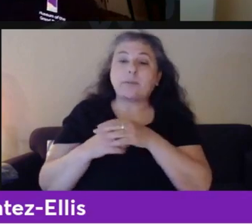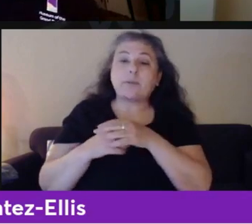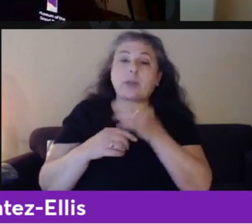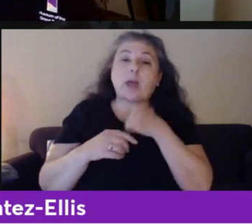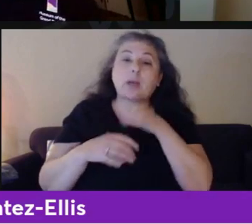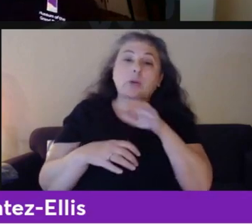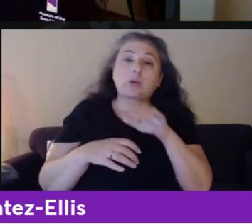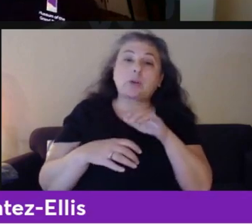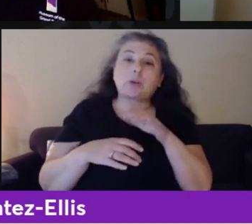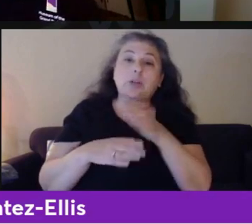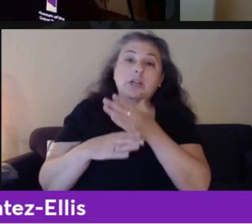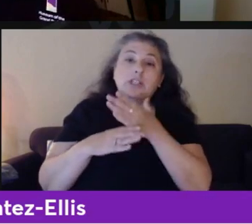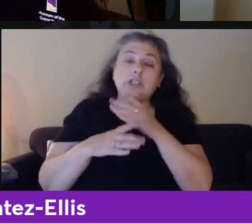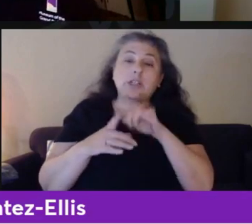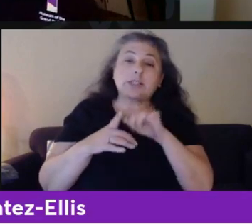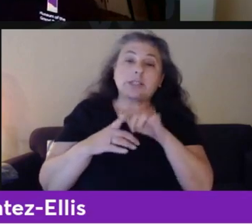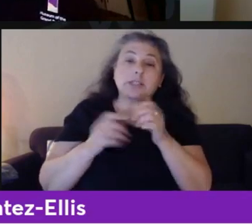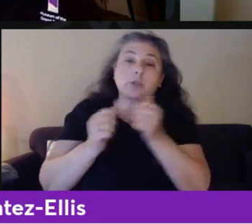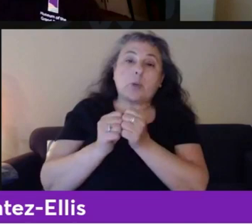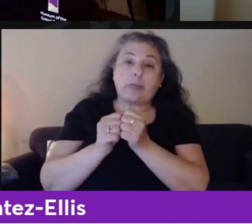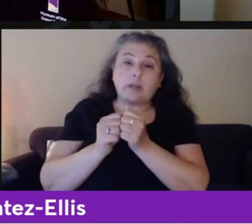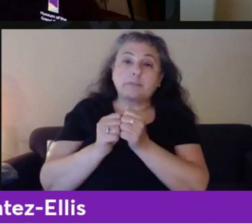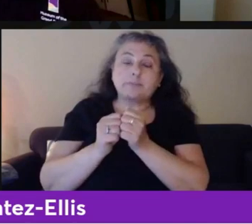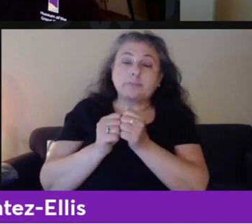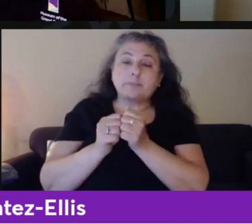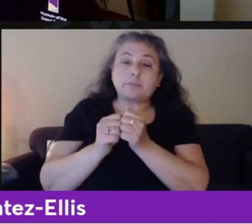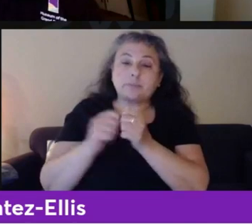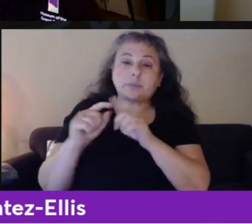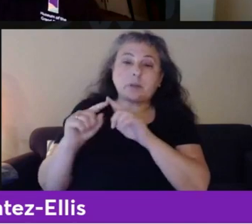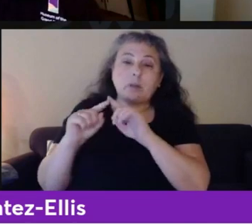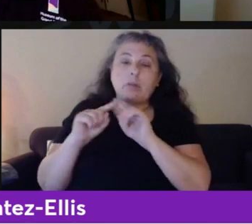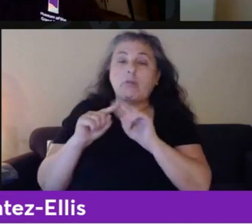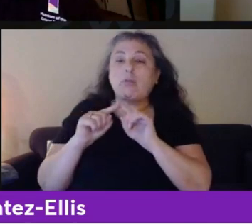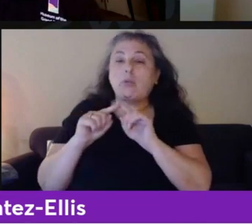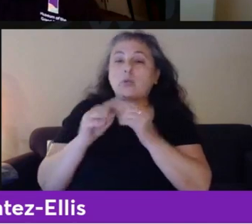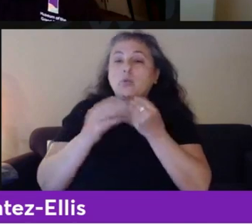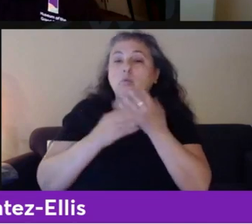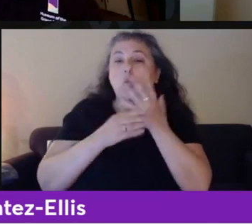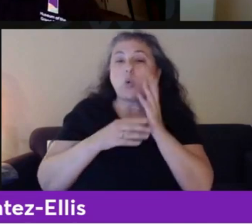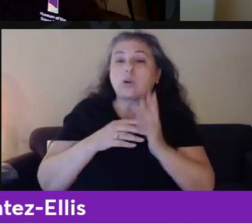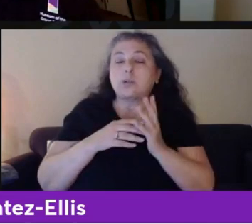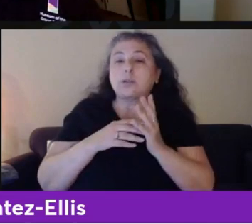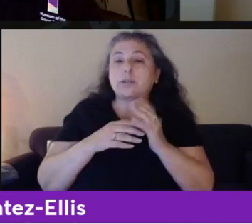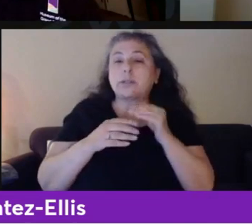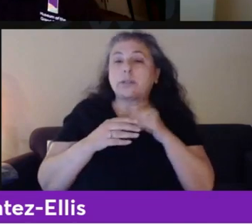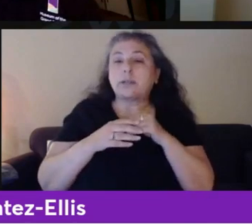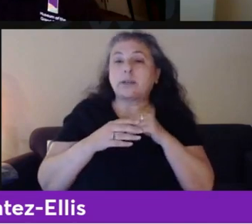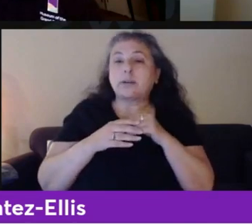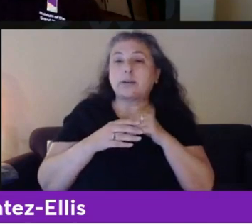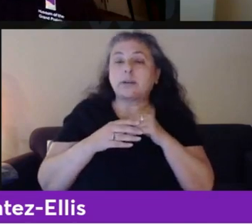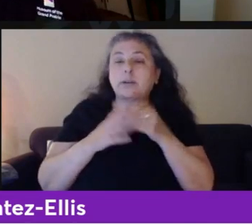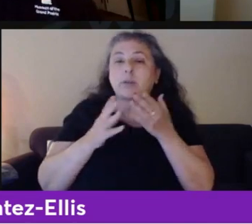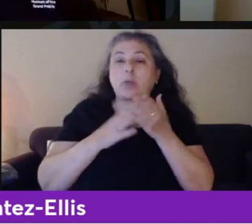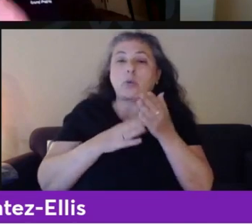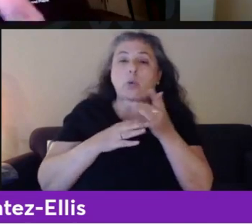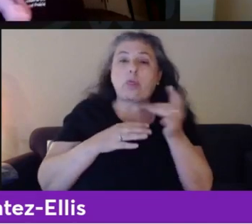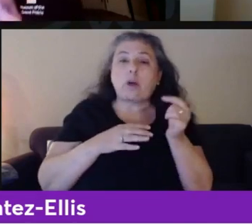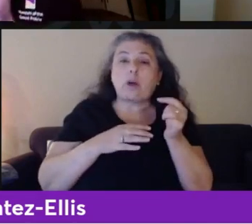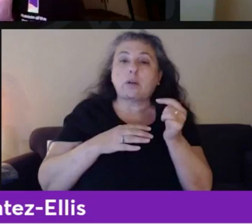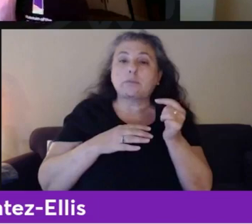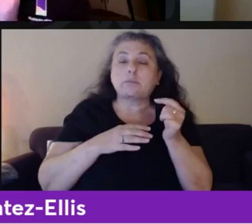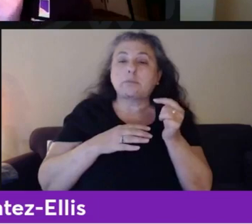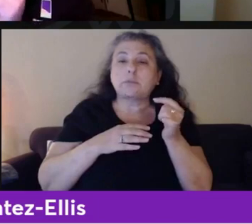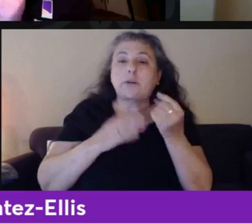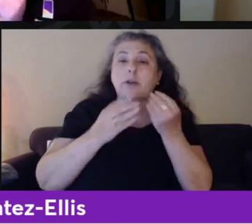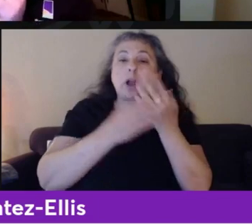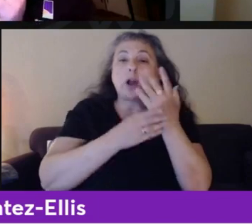is I share seeds with fellow growers, and through the garden